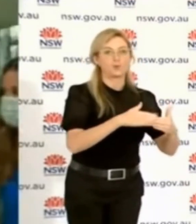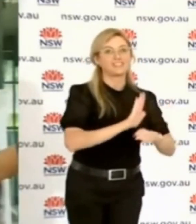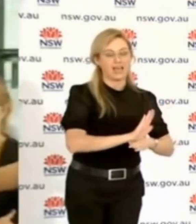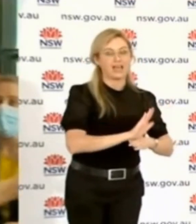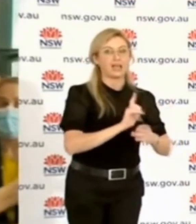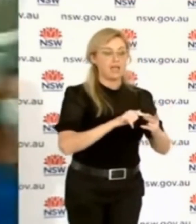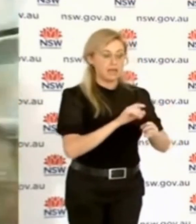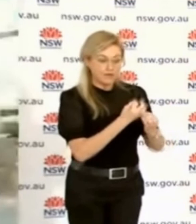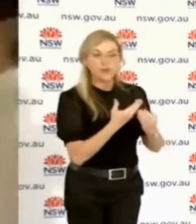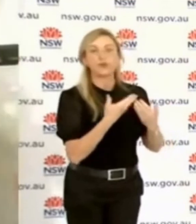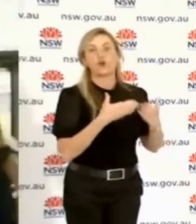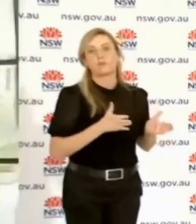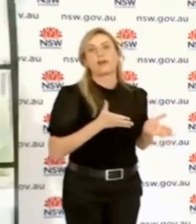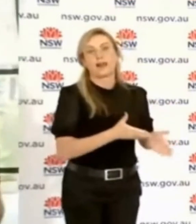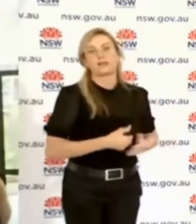Yep, sorry.